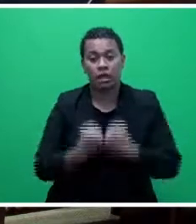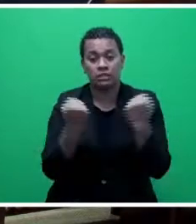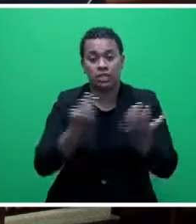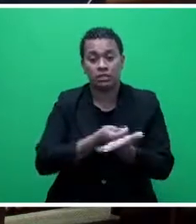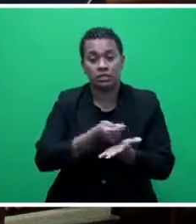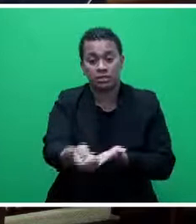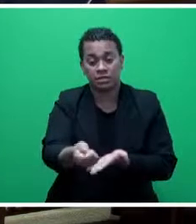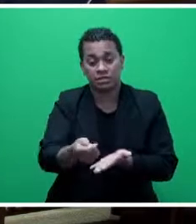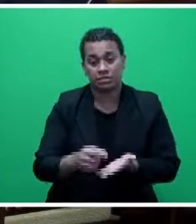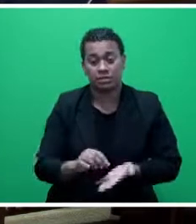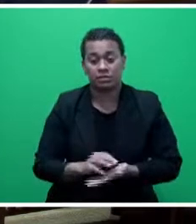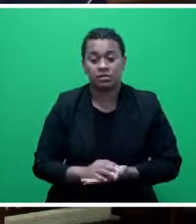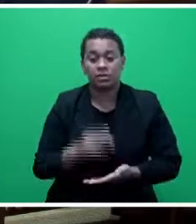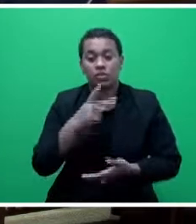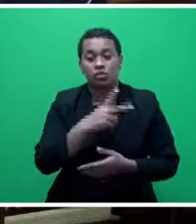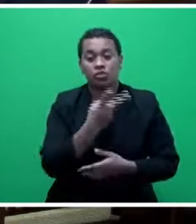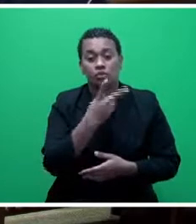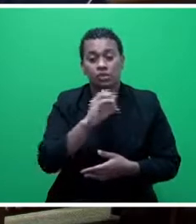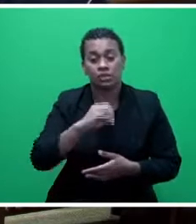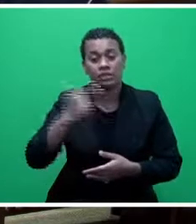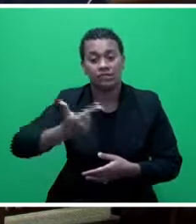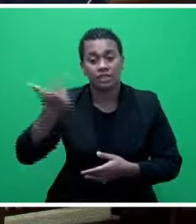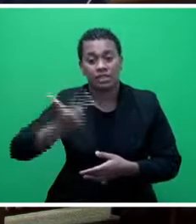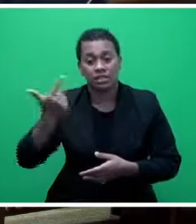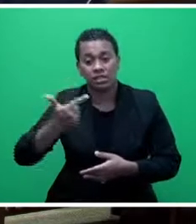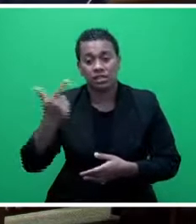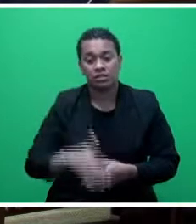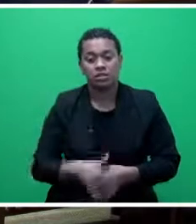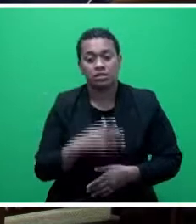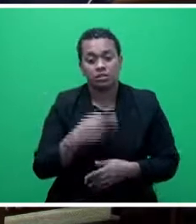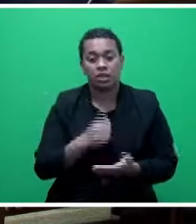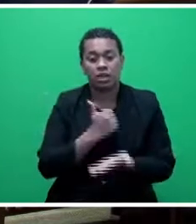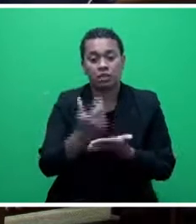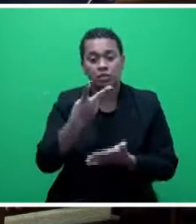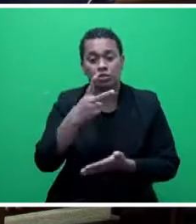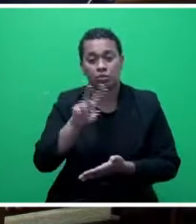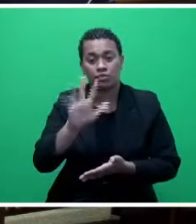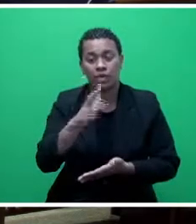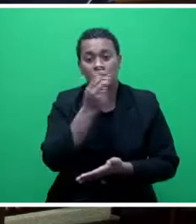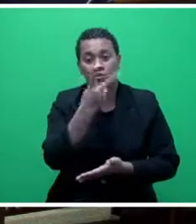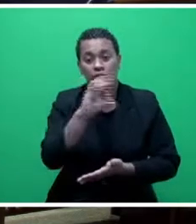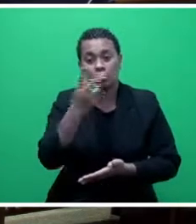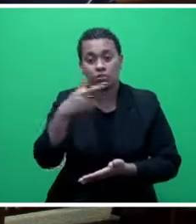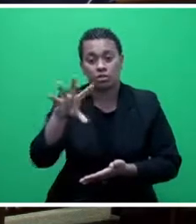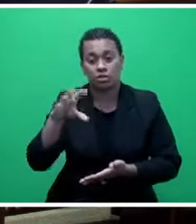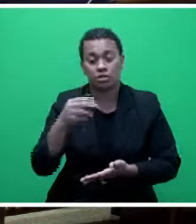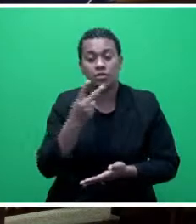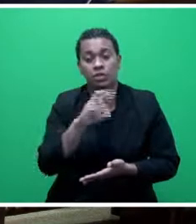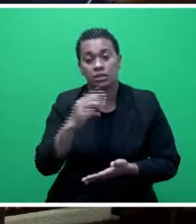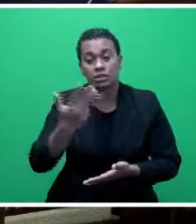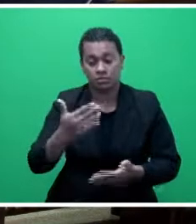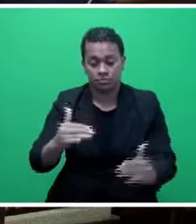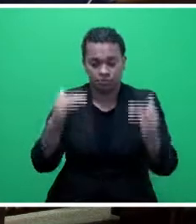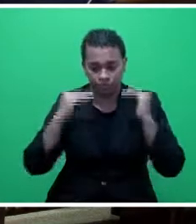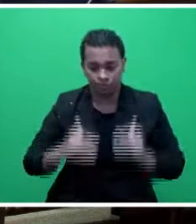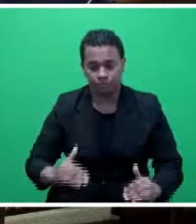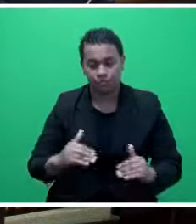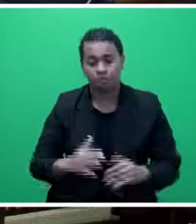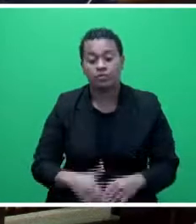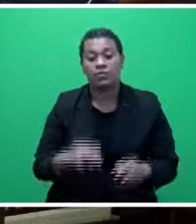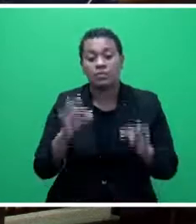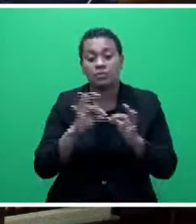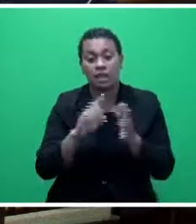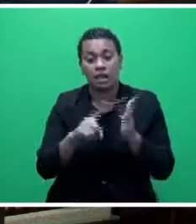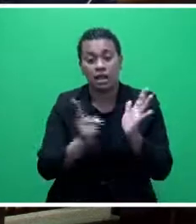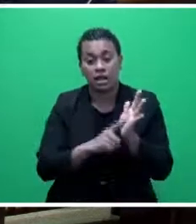Bill 2017, Bill number 25 of 2019. And 13, a bill for an act to amend